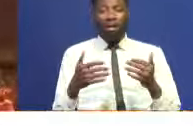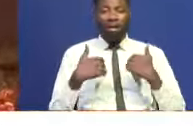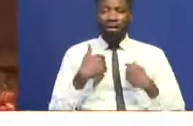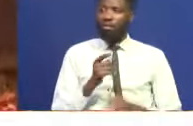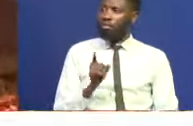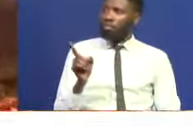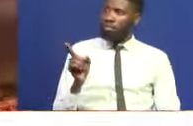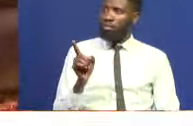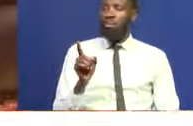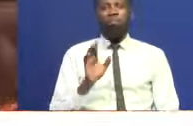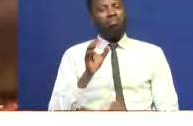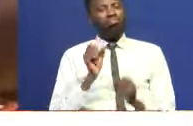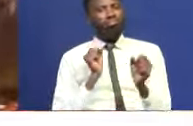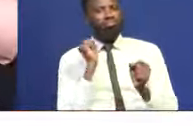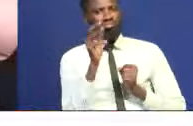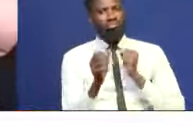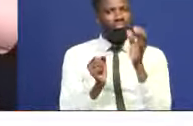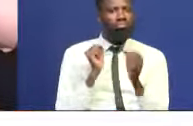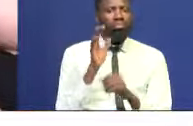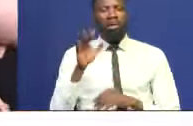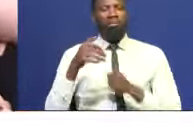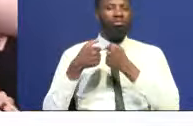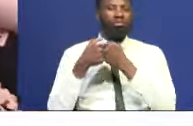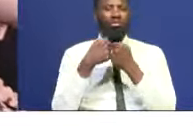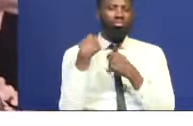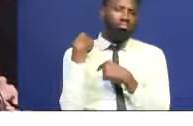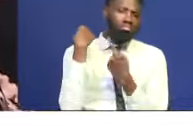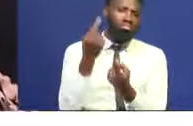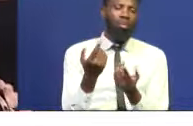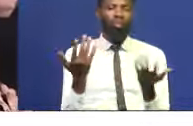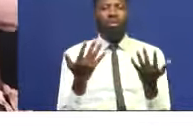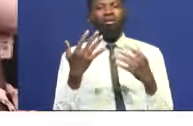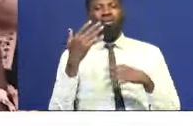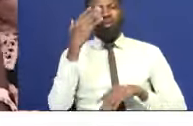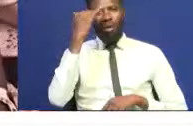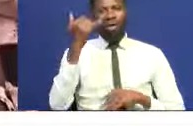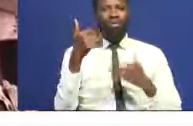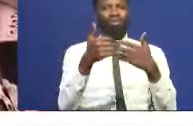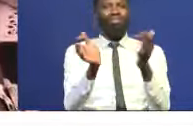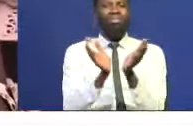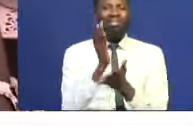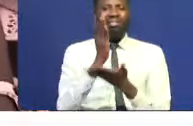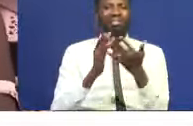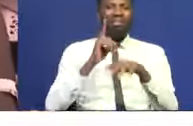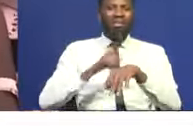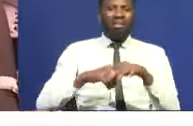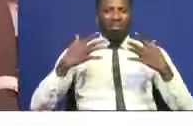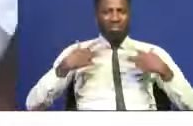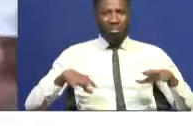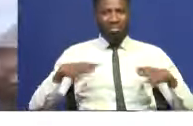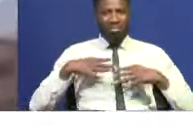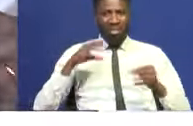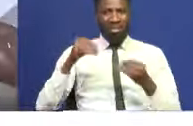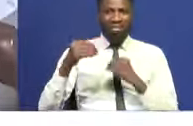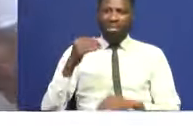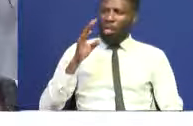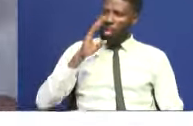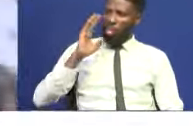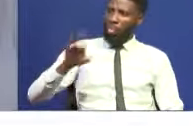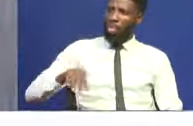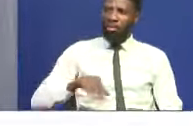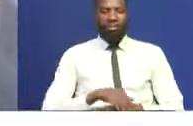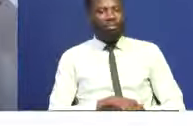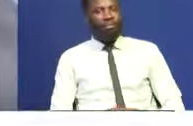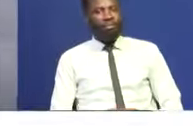shared the various challenges they have encountered, especially in a society that often overlooks the physically challenged. Sisi